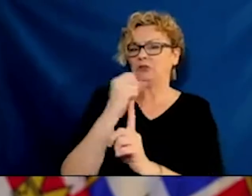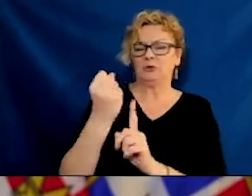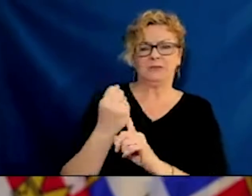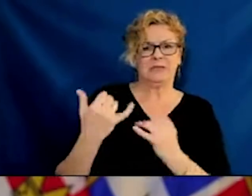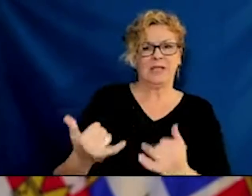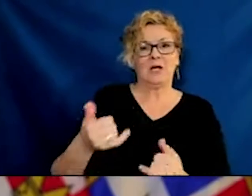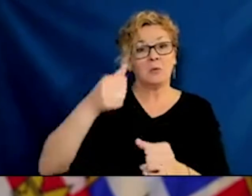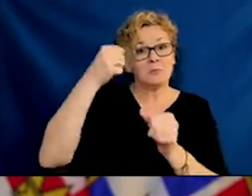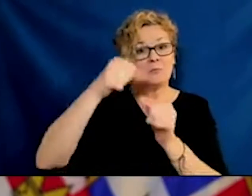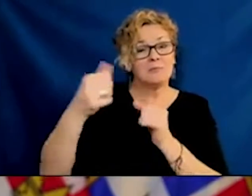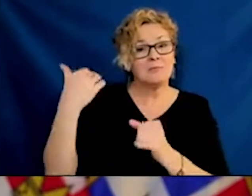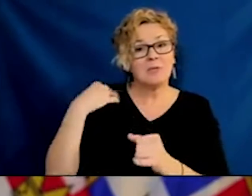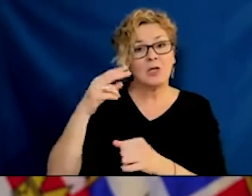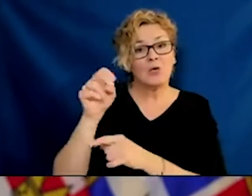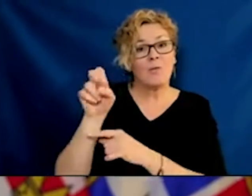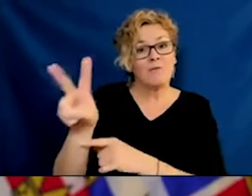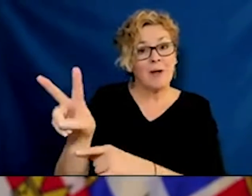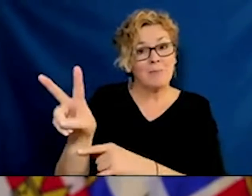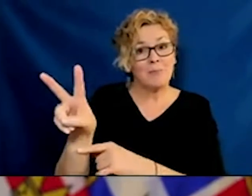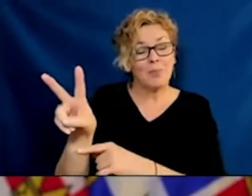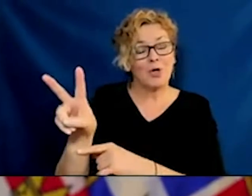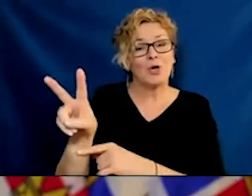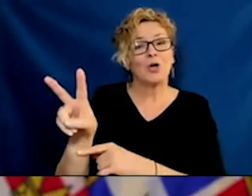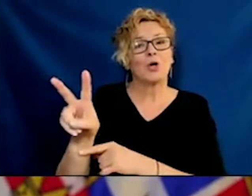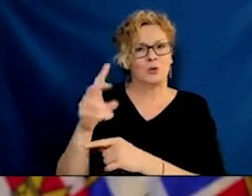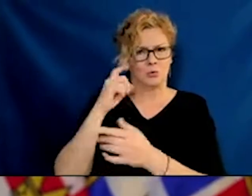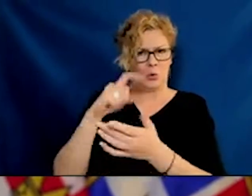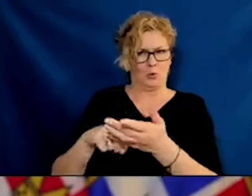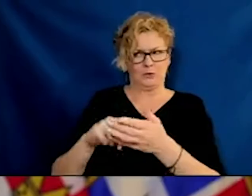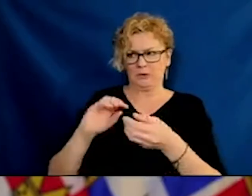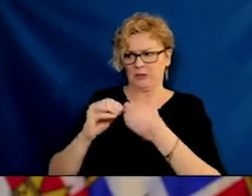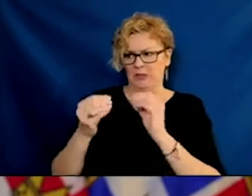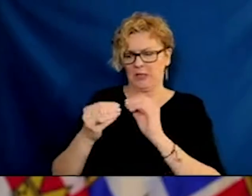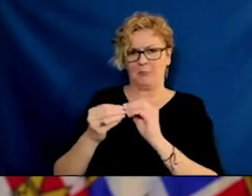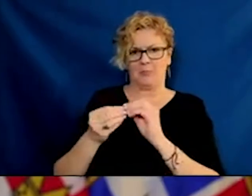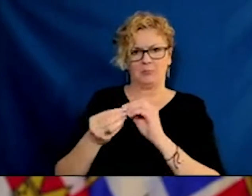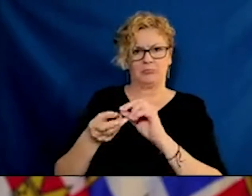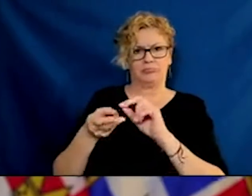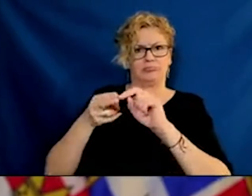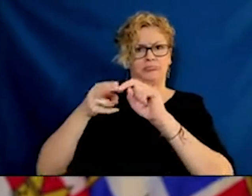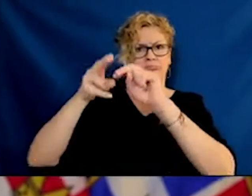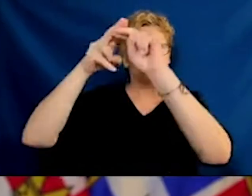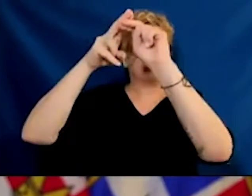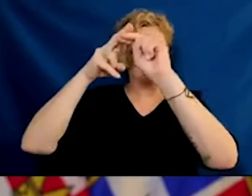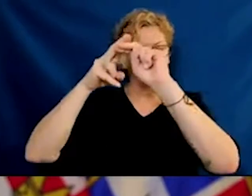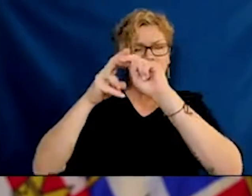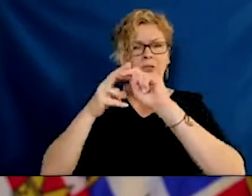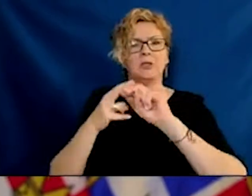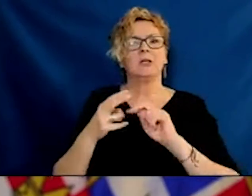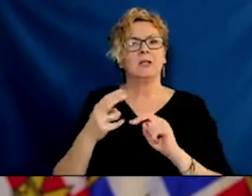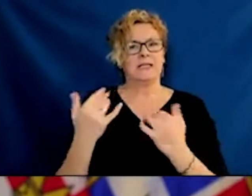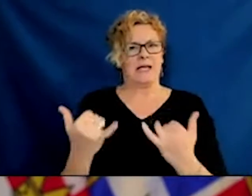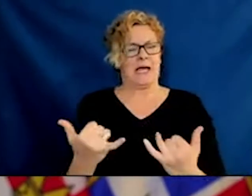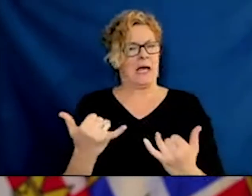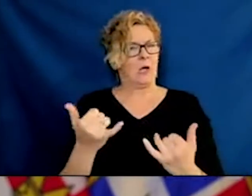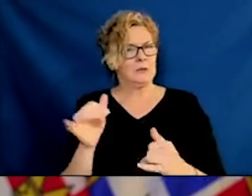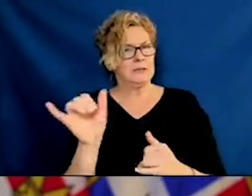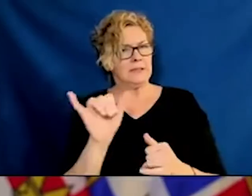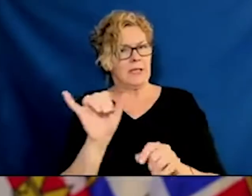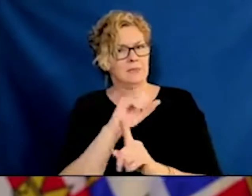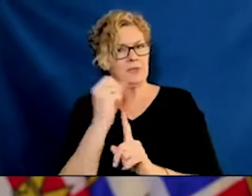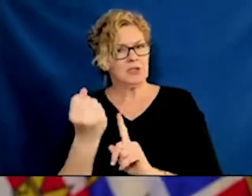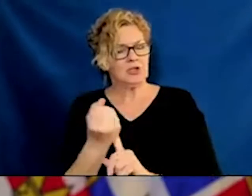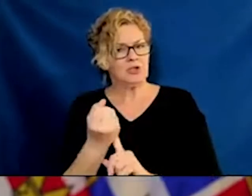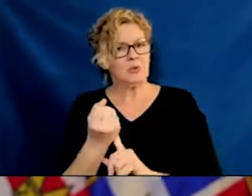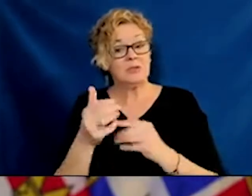rapidly escalating. And we need and know how to stop this. We can either go up, and where